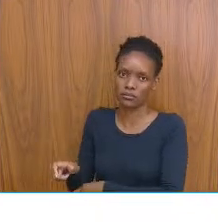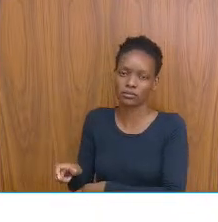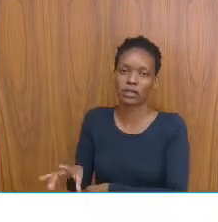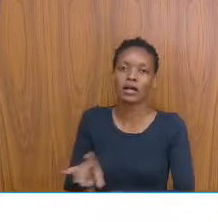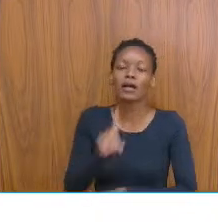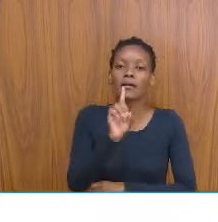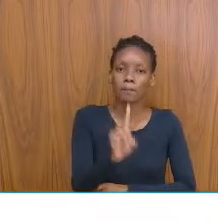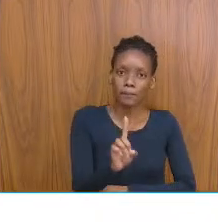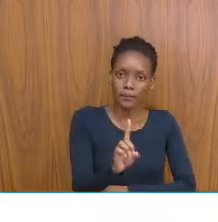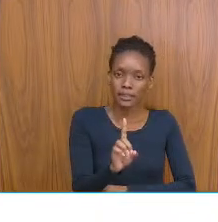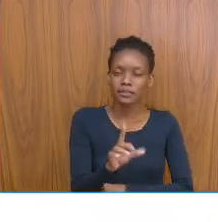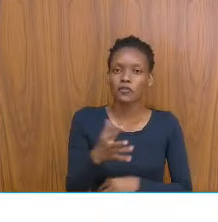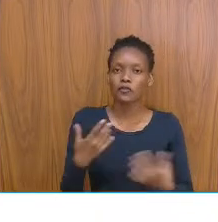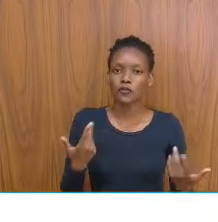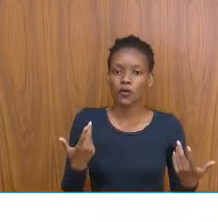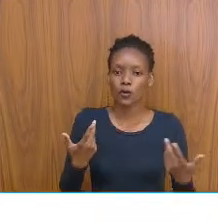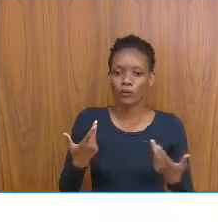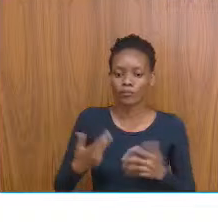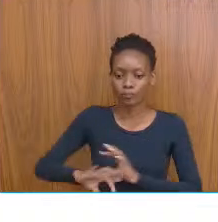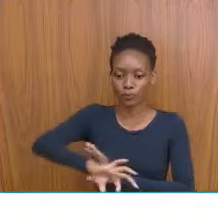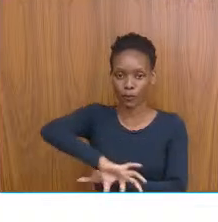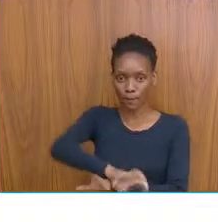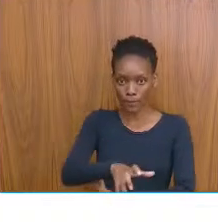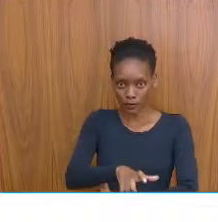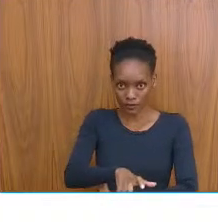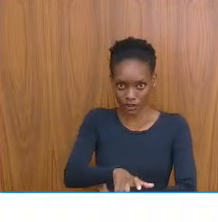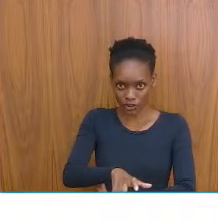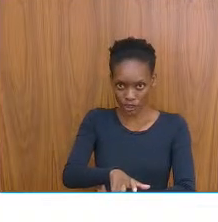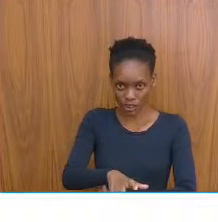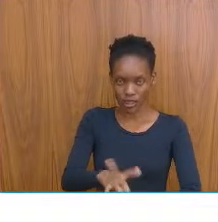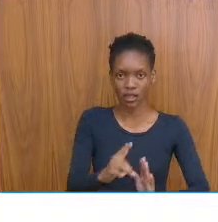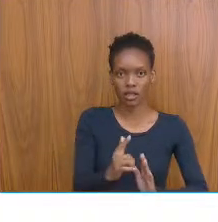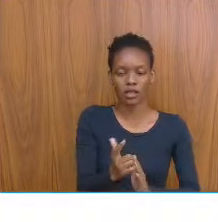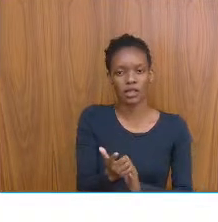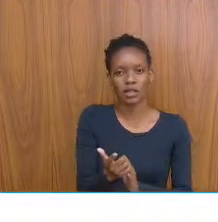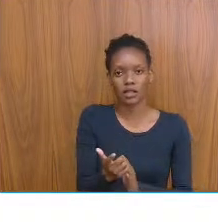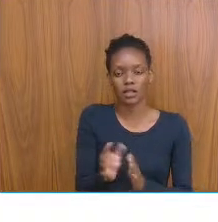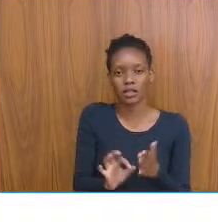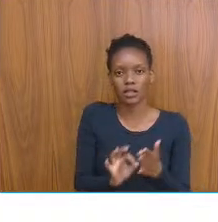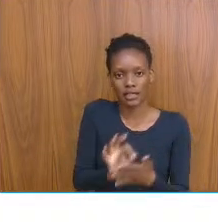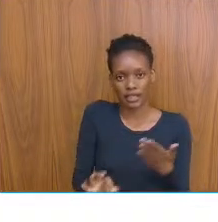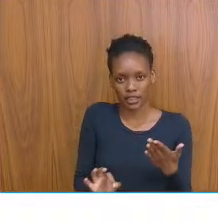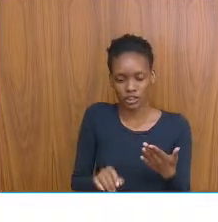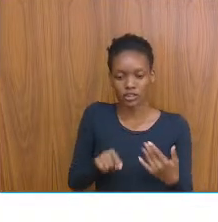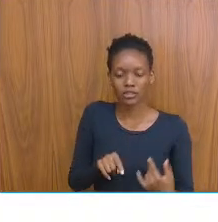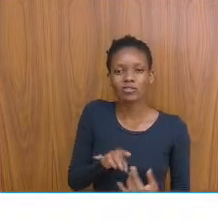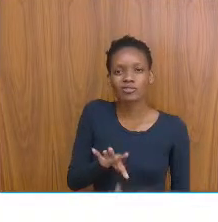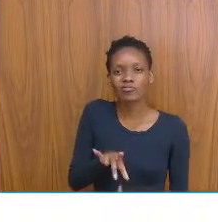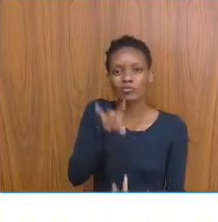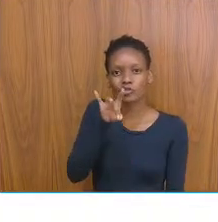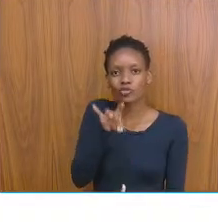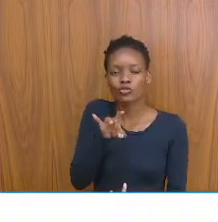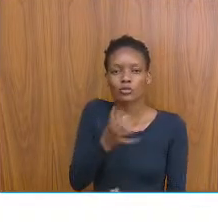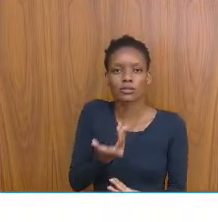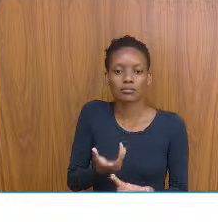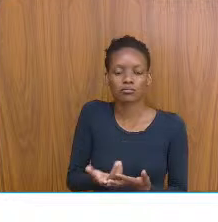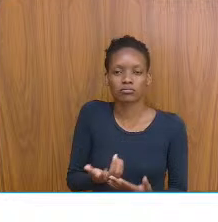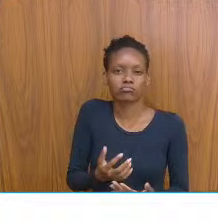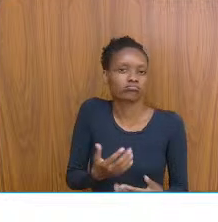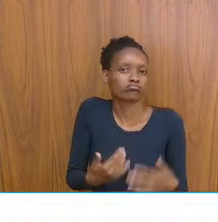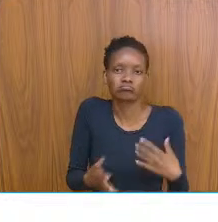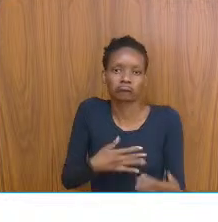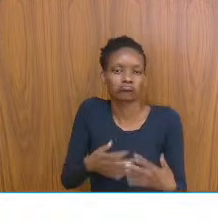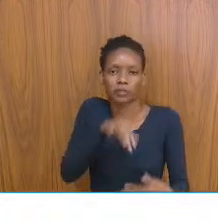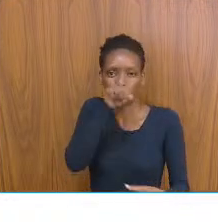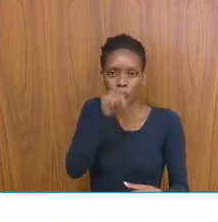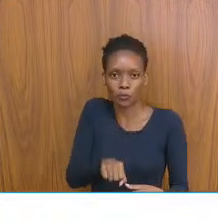However, in respect of provincial elections, voters will elect a preferred party or independent candidate